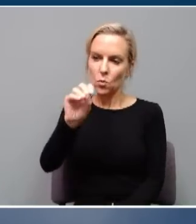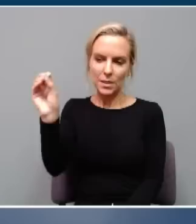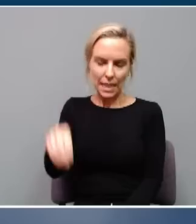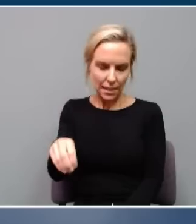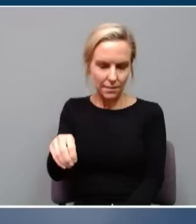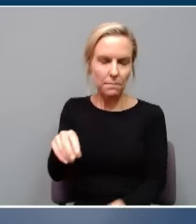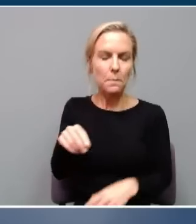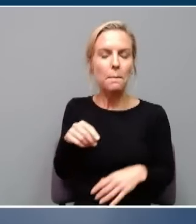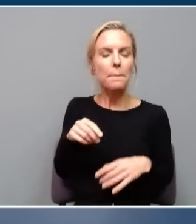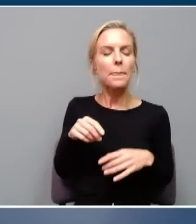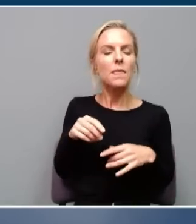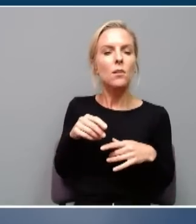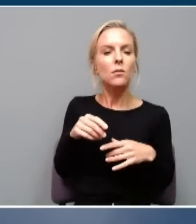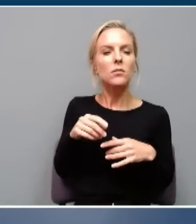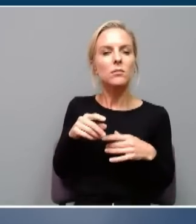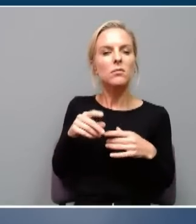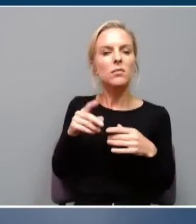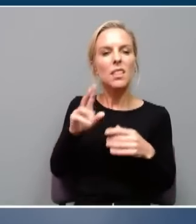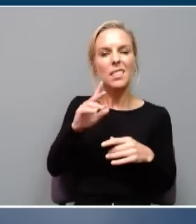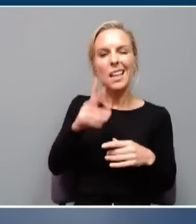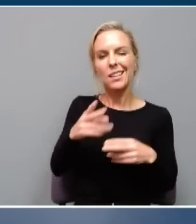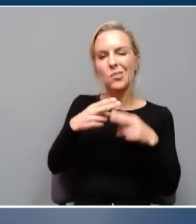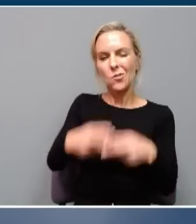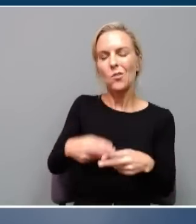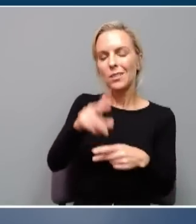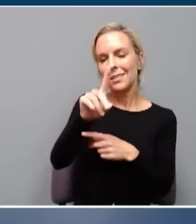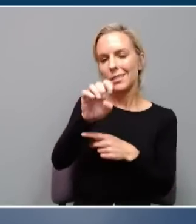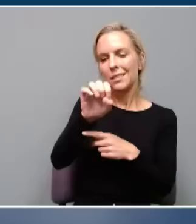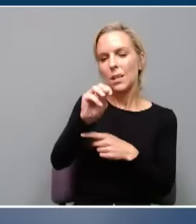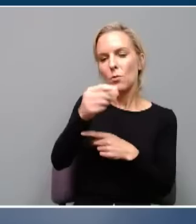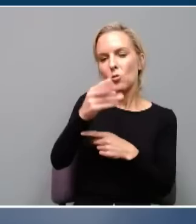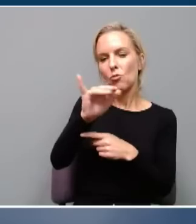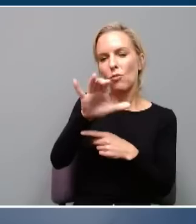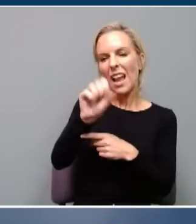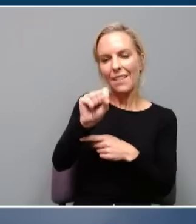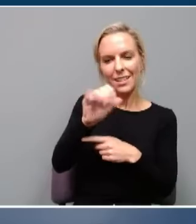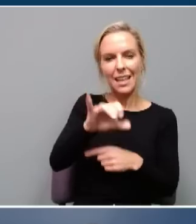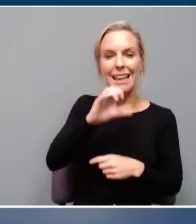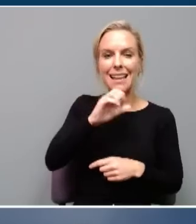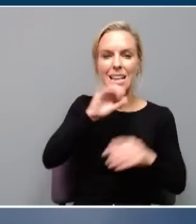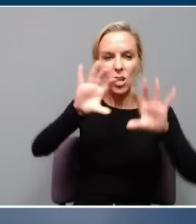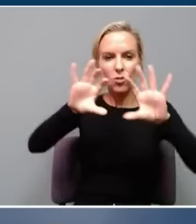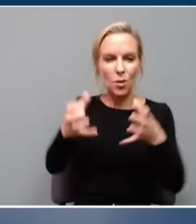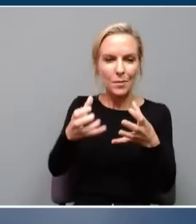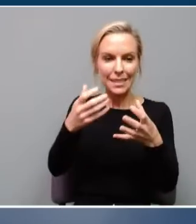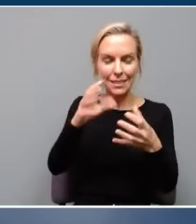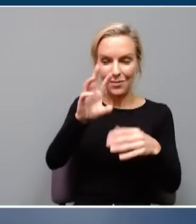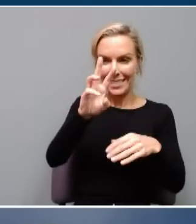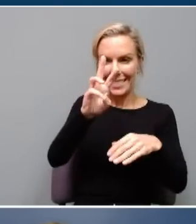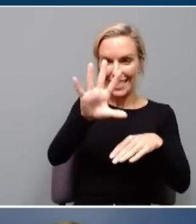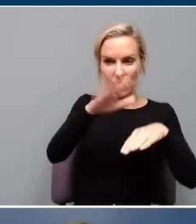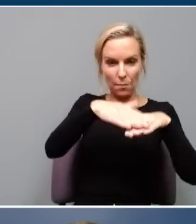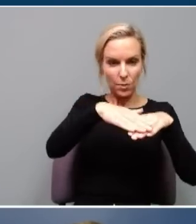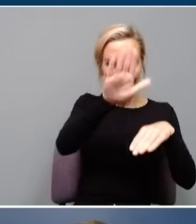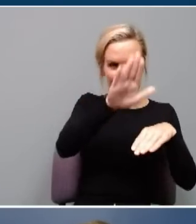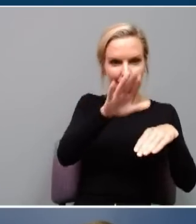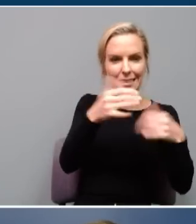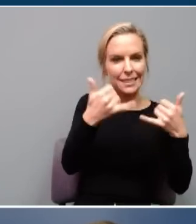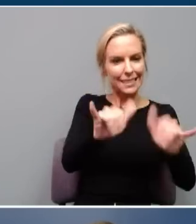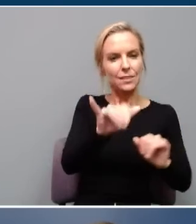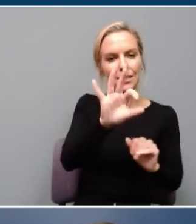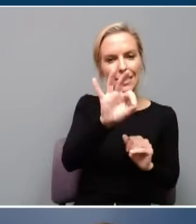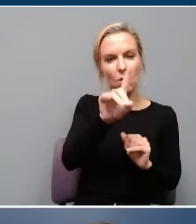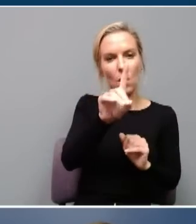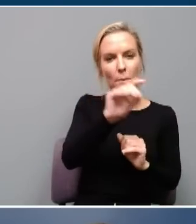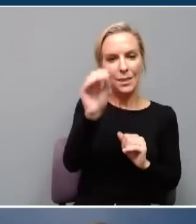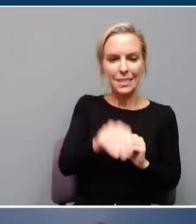go through the demographics, because we've had some increases here, still sitting at 91% for 65 and up. 91% is